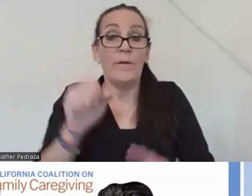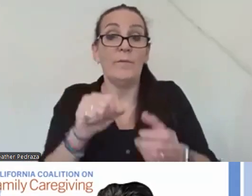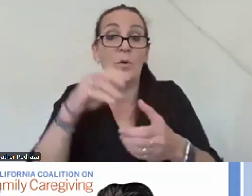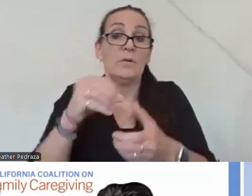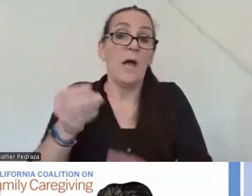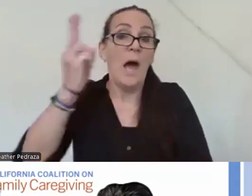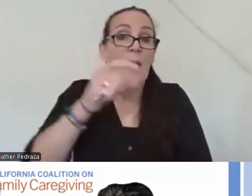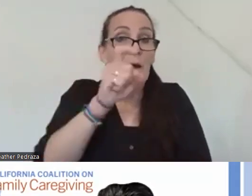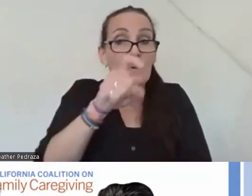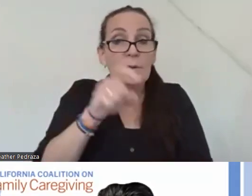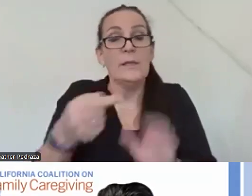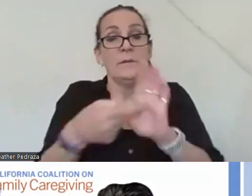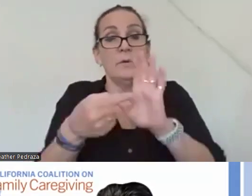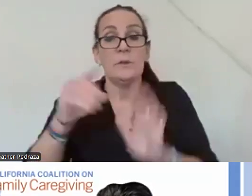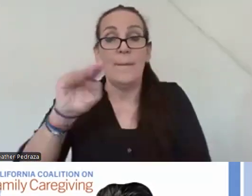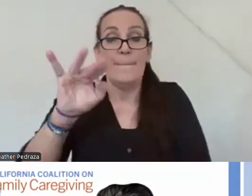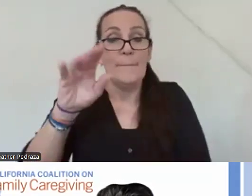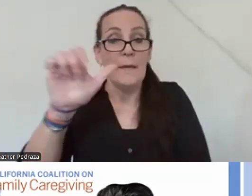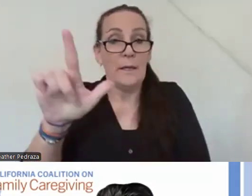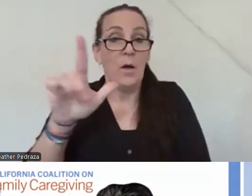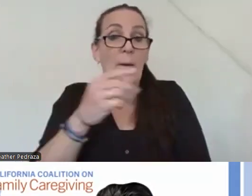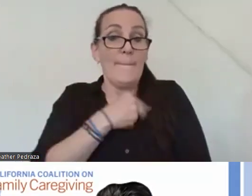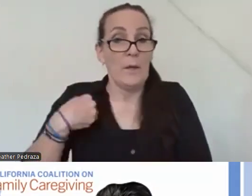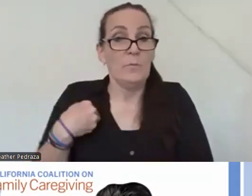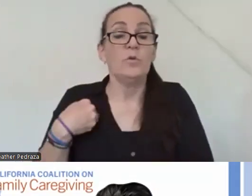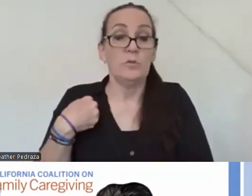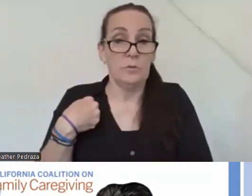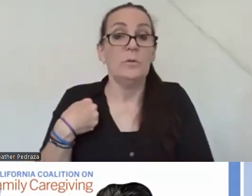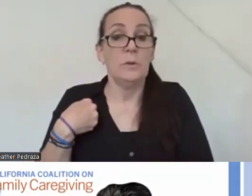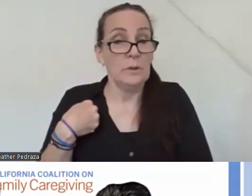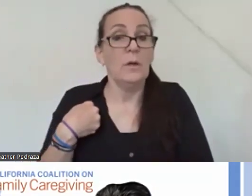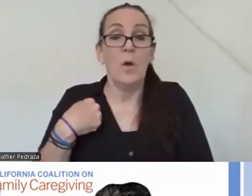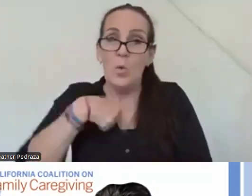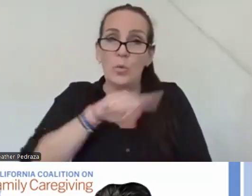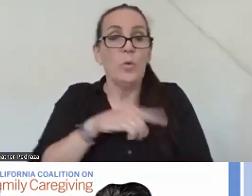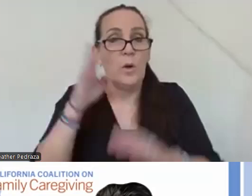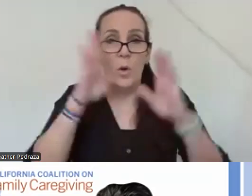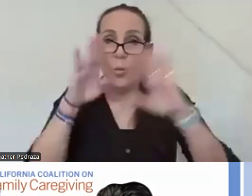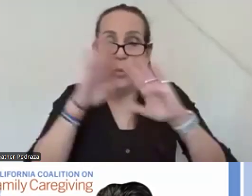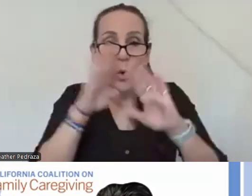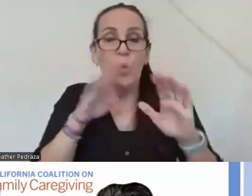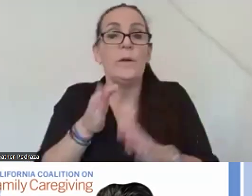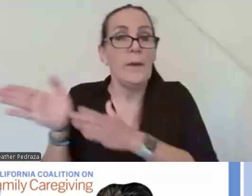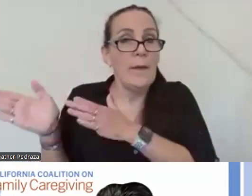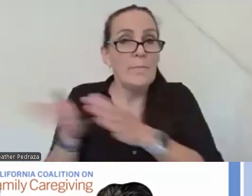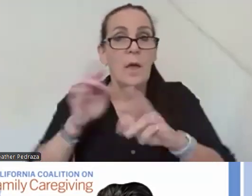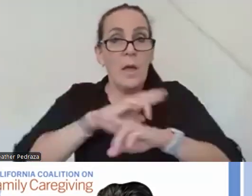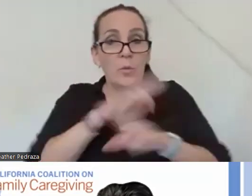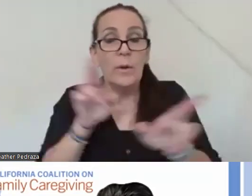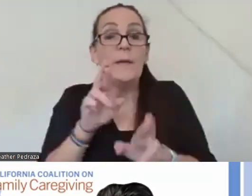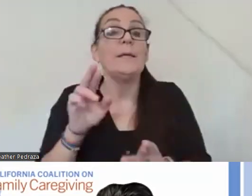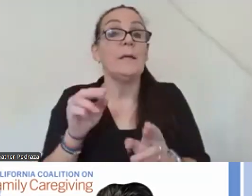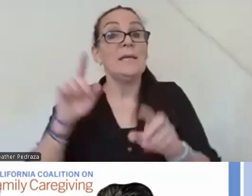we have significant concerns about, and you've heard this before from us, plan readiness. And so far from the numbers we can